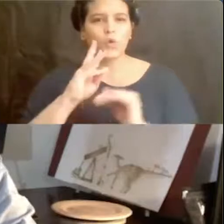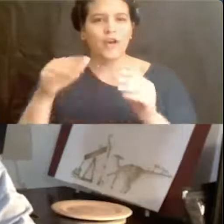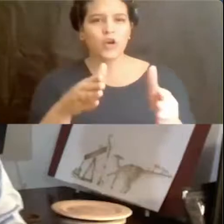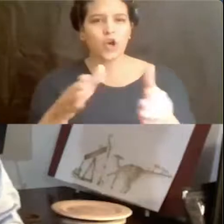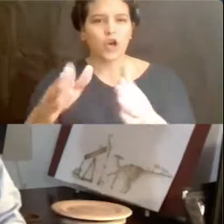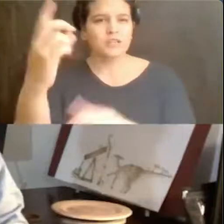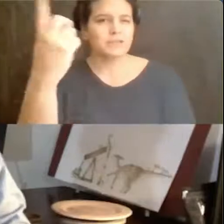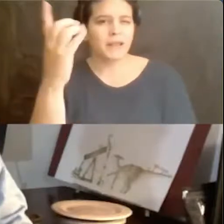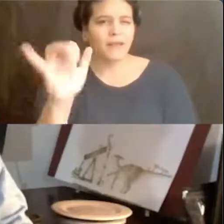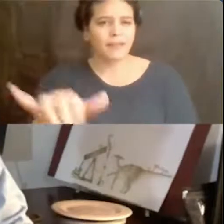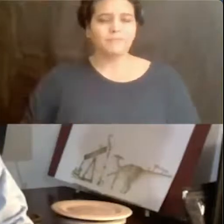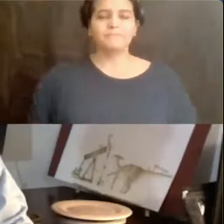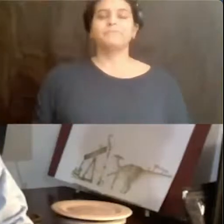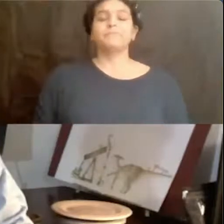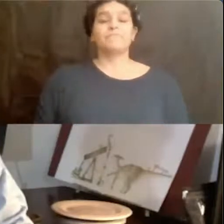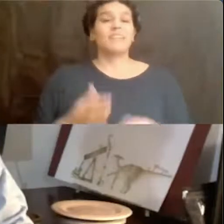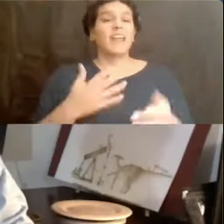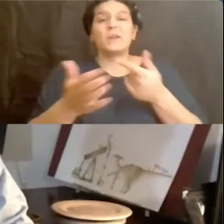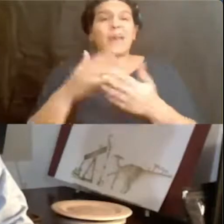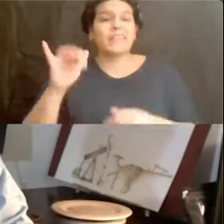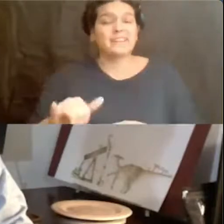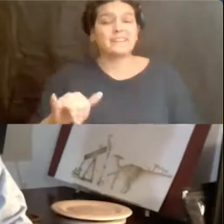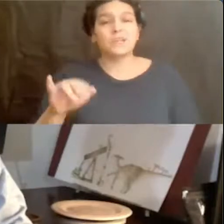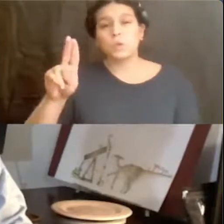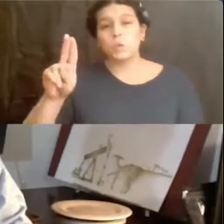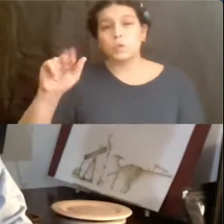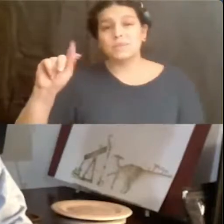that, anyways, that's in Utah,